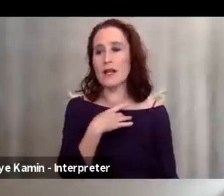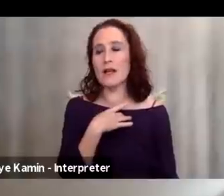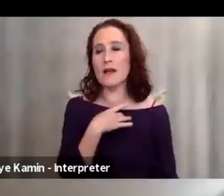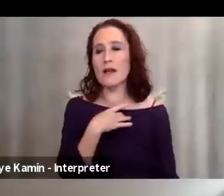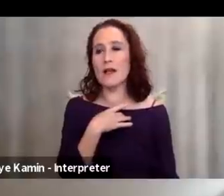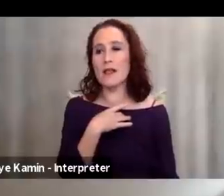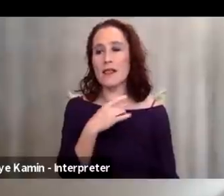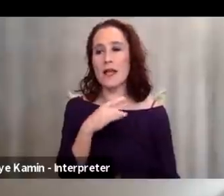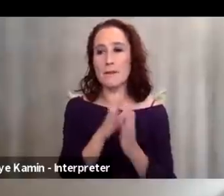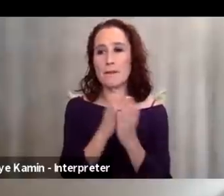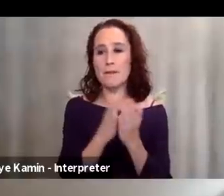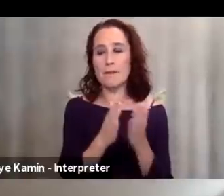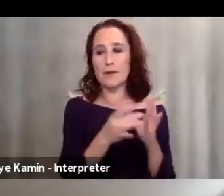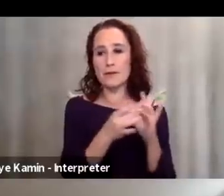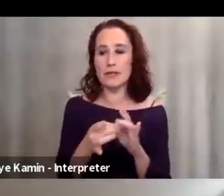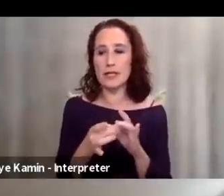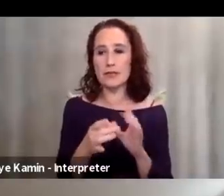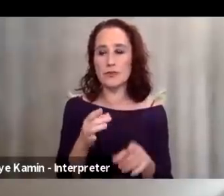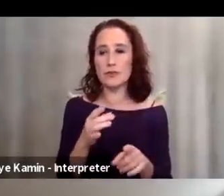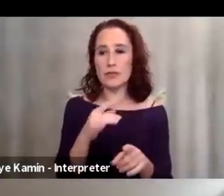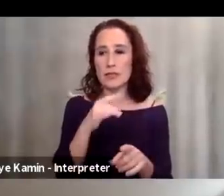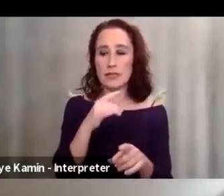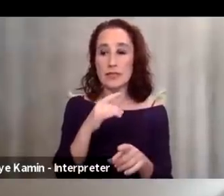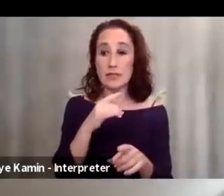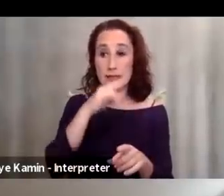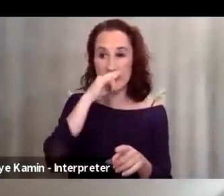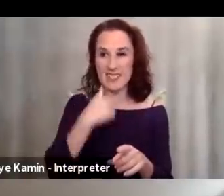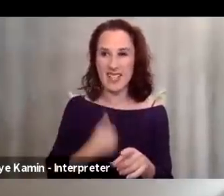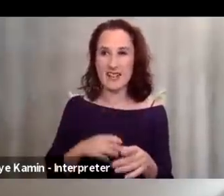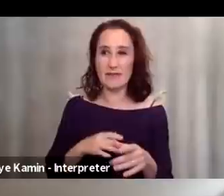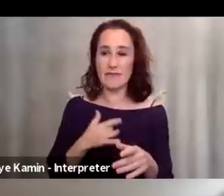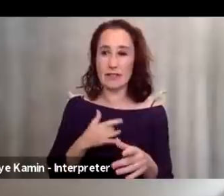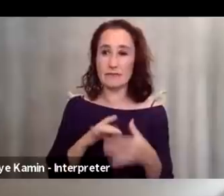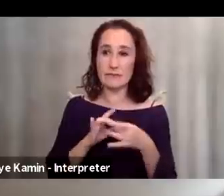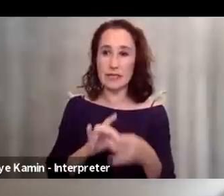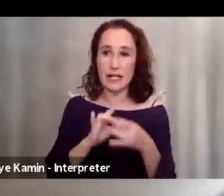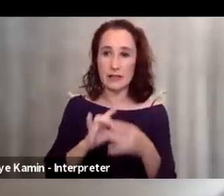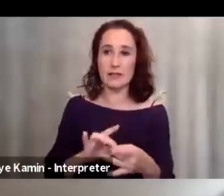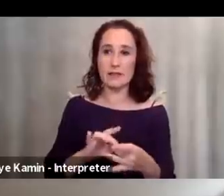about kids who I could identify with.